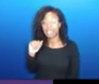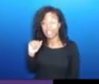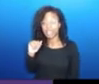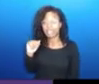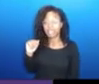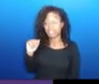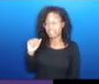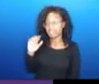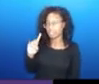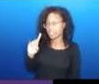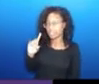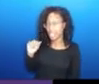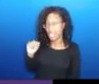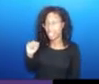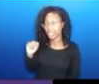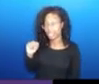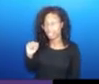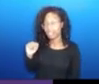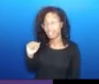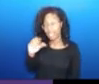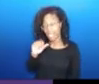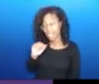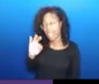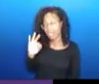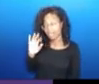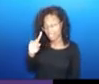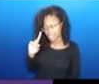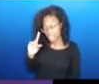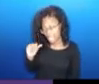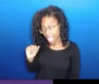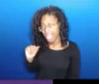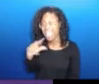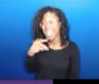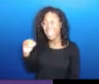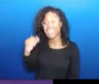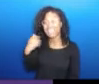Disability Act, and then the Canadian Disability Act.